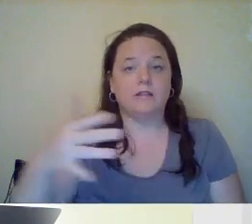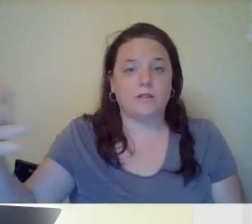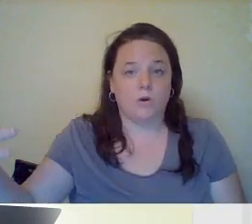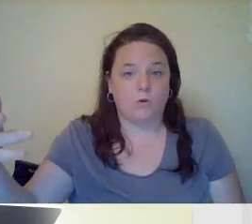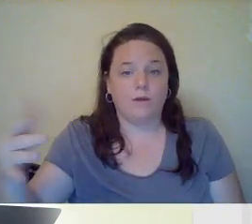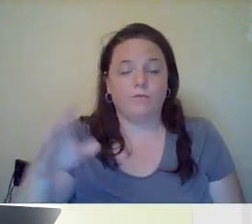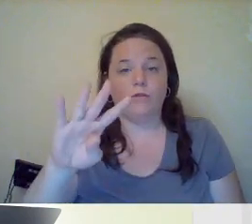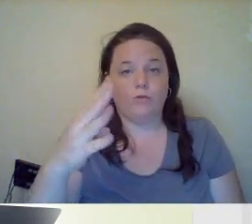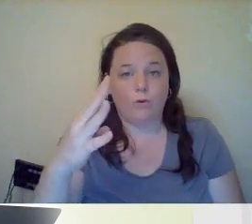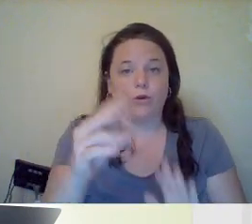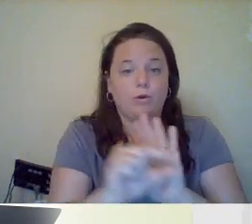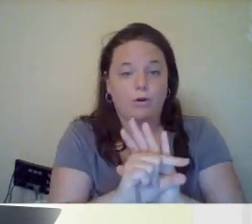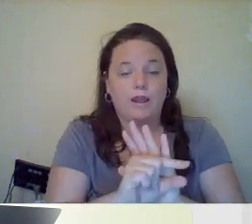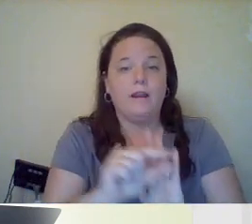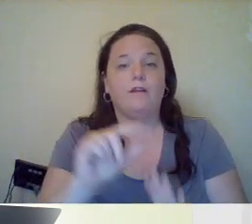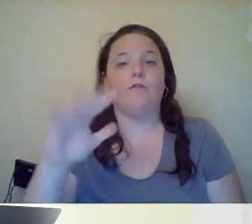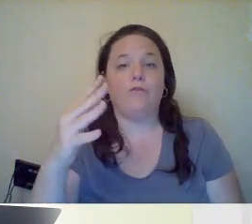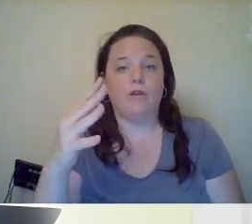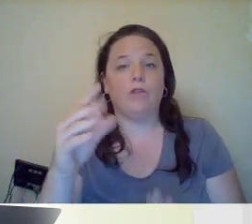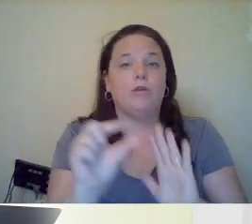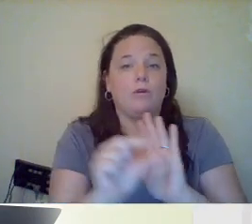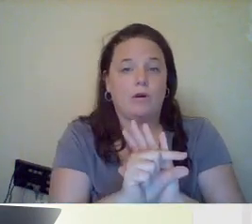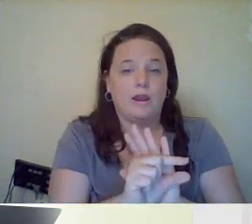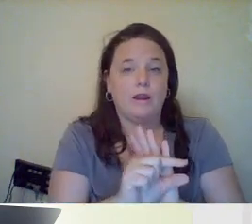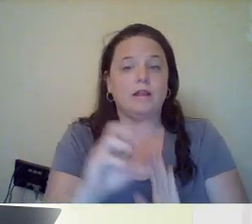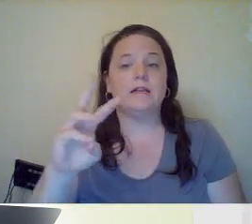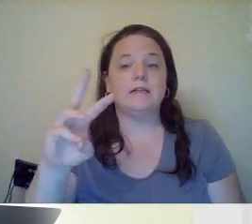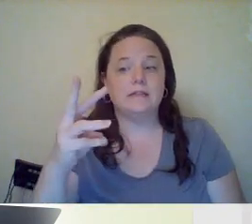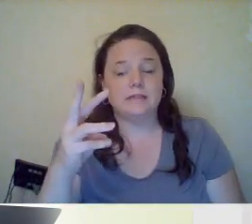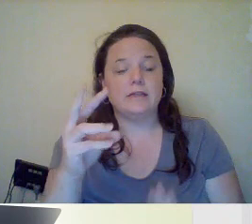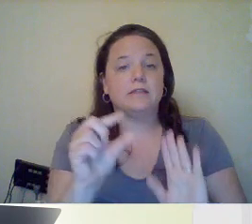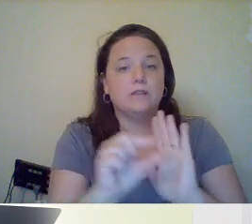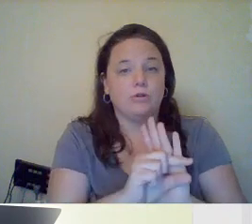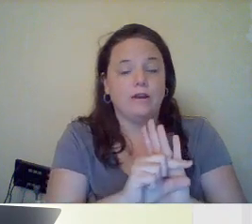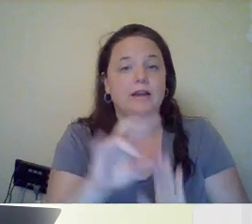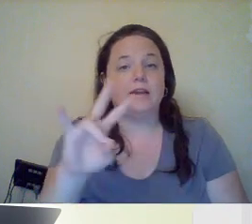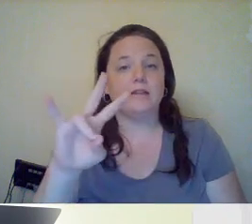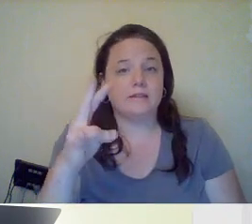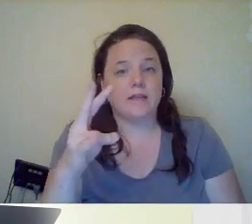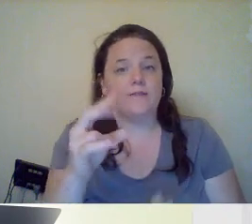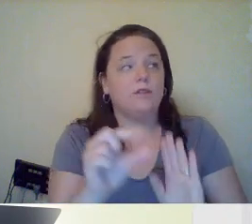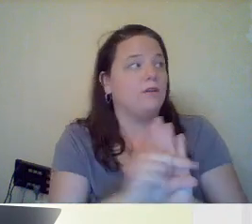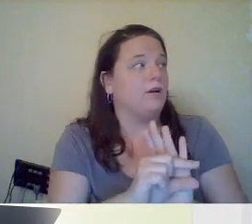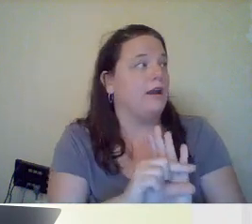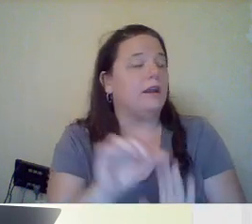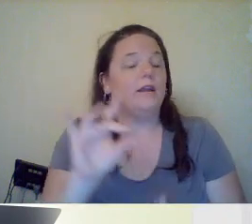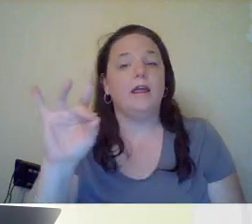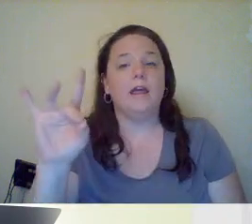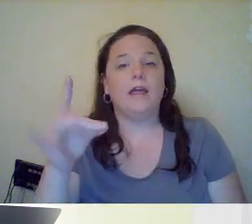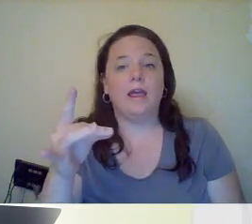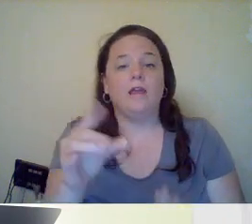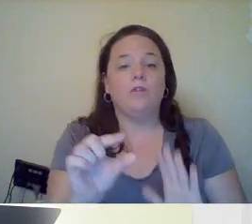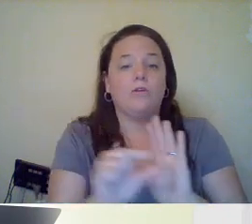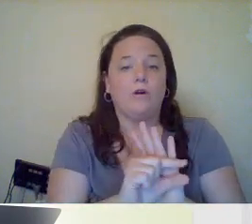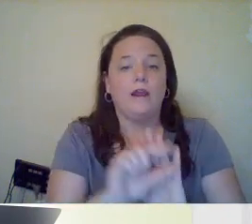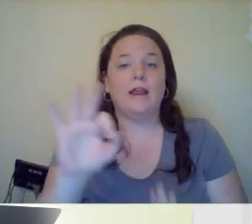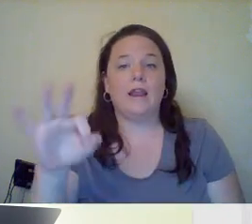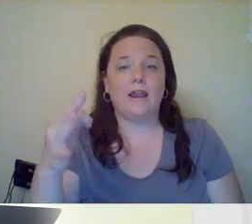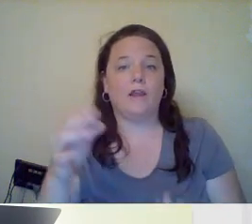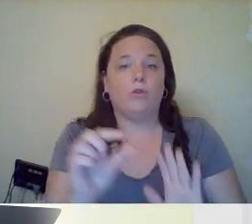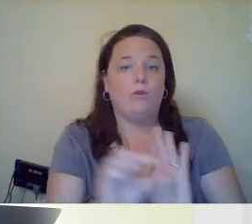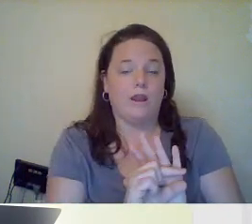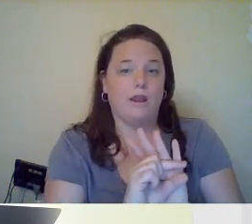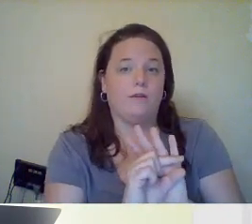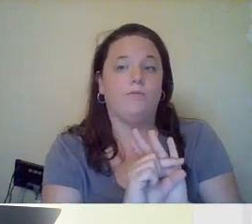grade, and so on. Fourth grade, fifth grade, sixth grade, seventh grade, eighth grade,